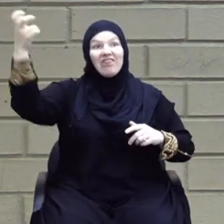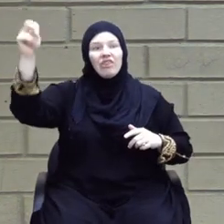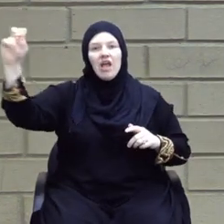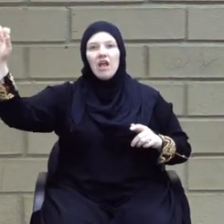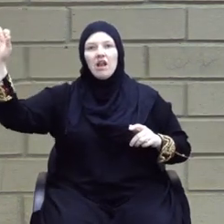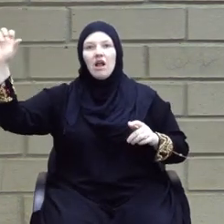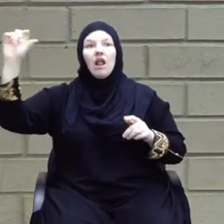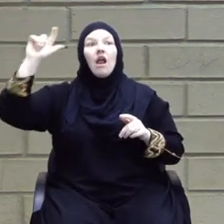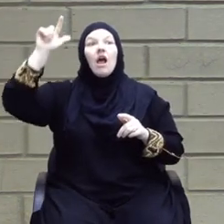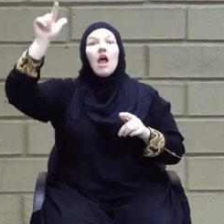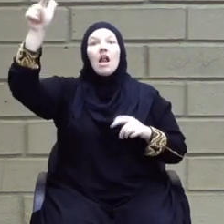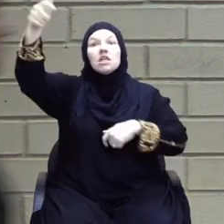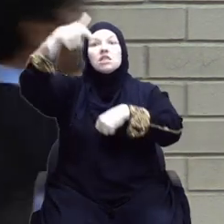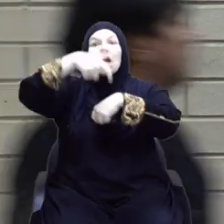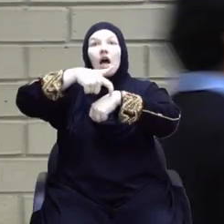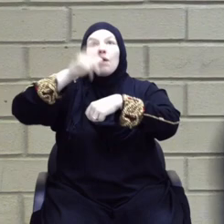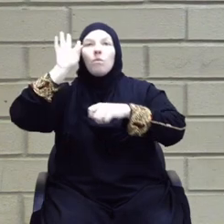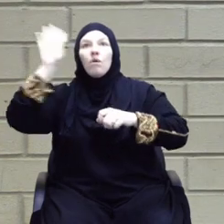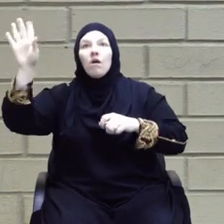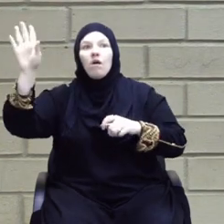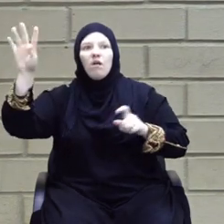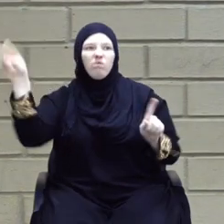being strange. Is that good now?